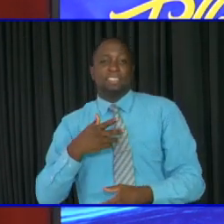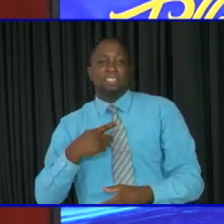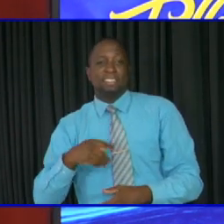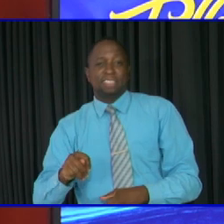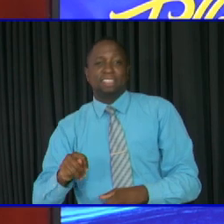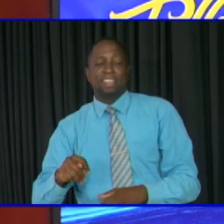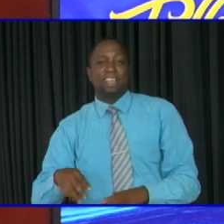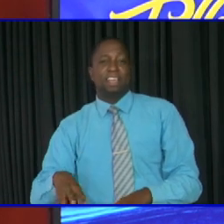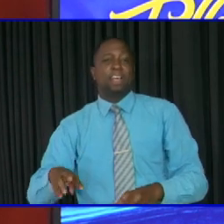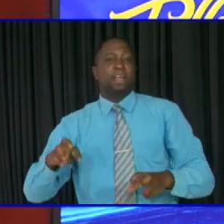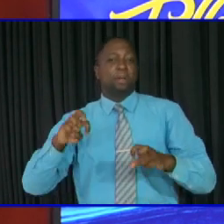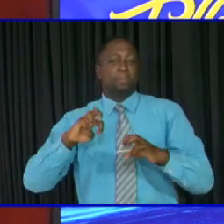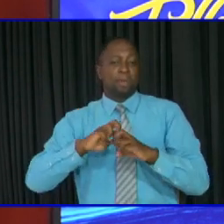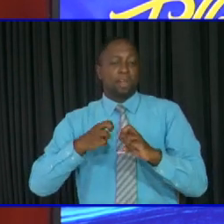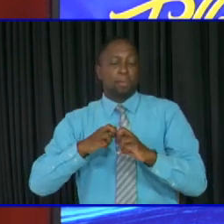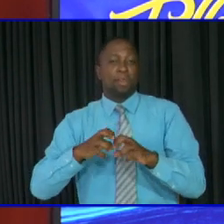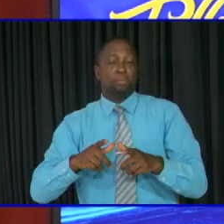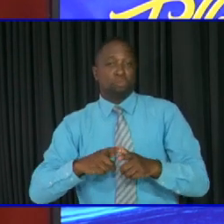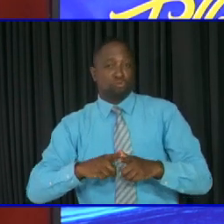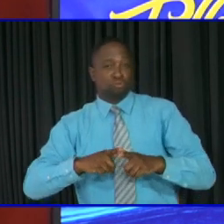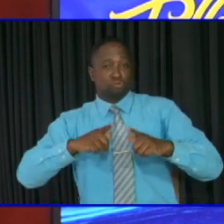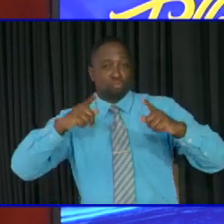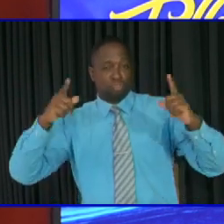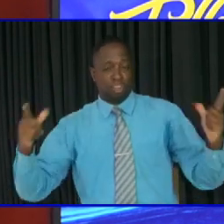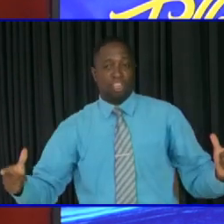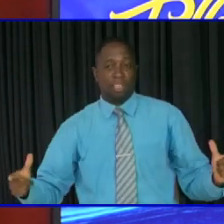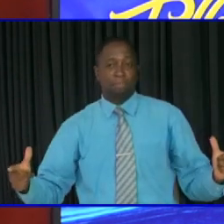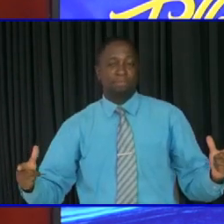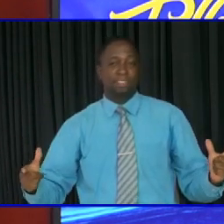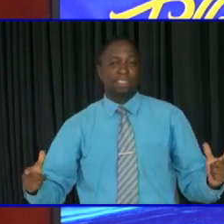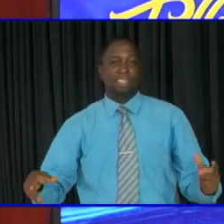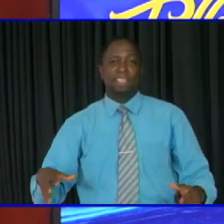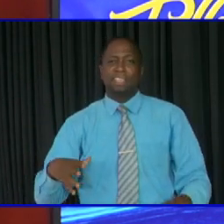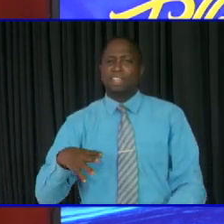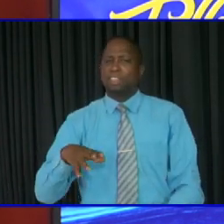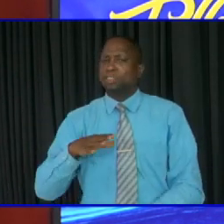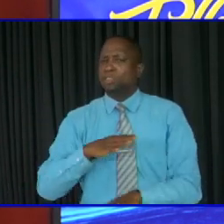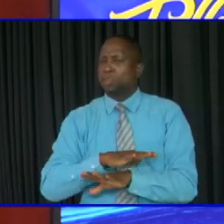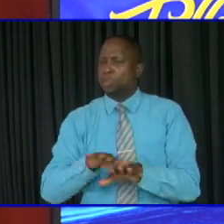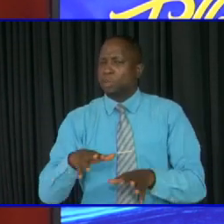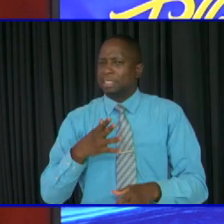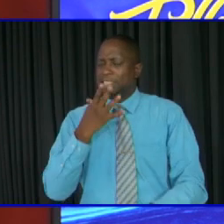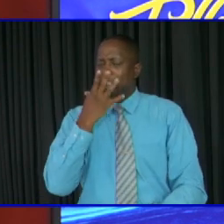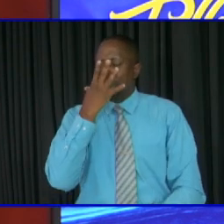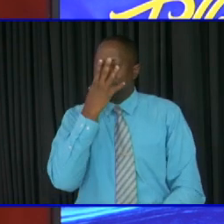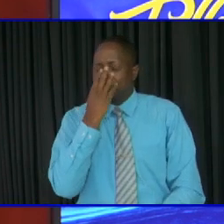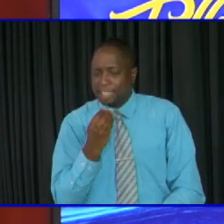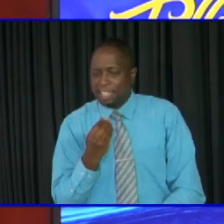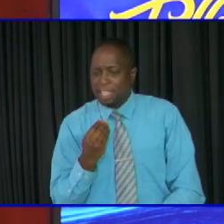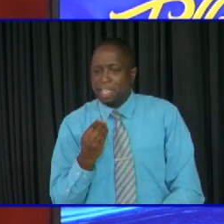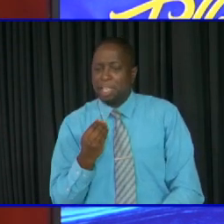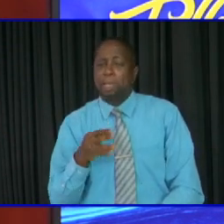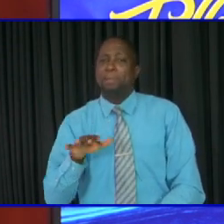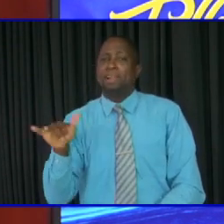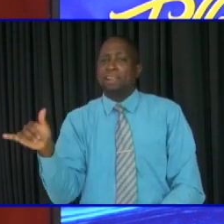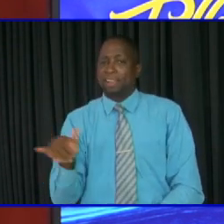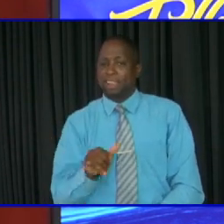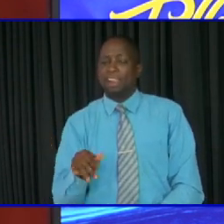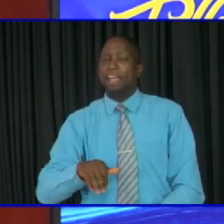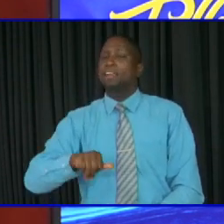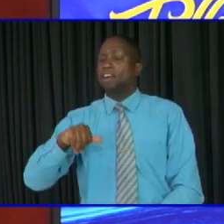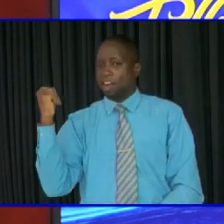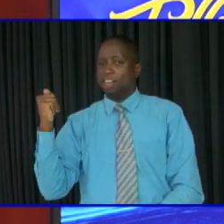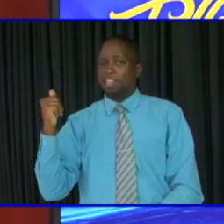danger is great. Sleep not as do others.